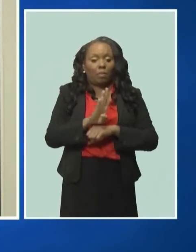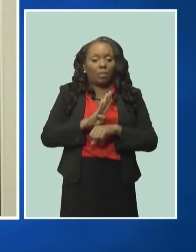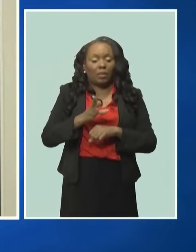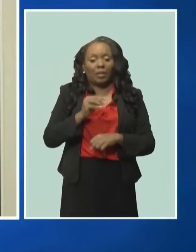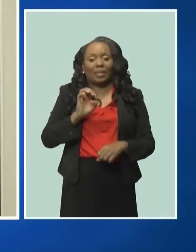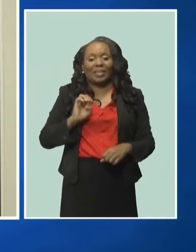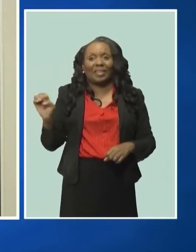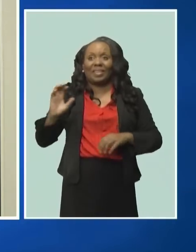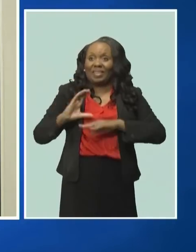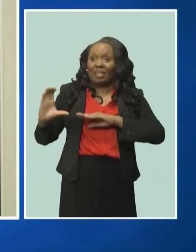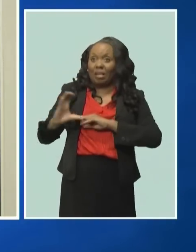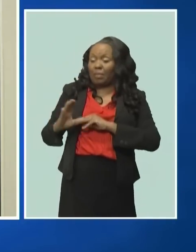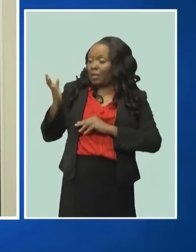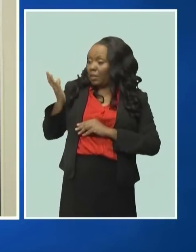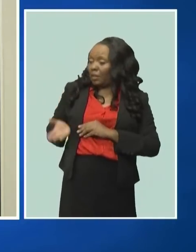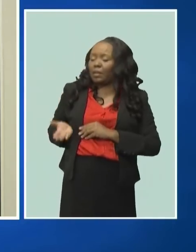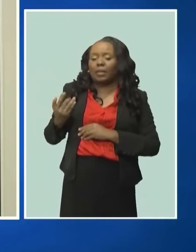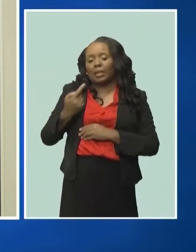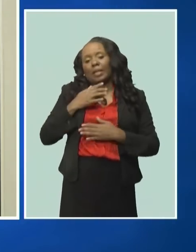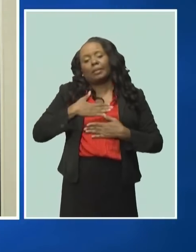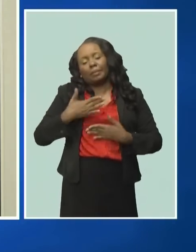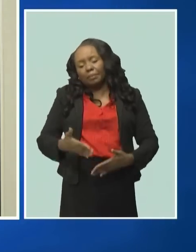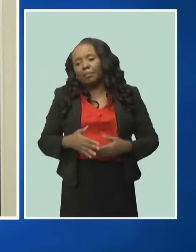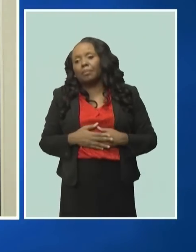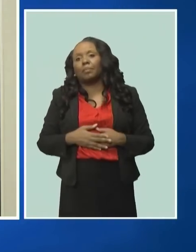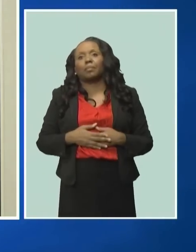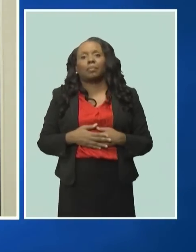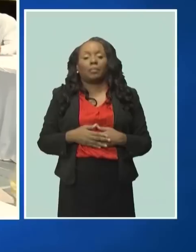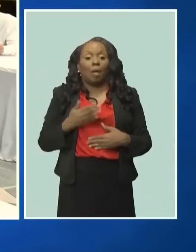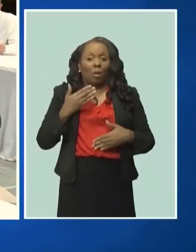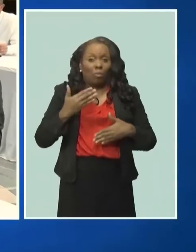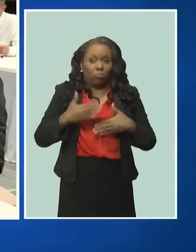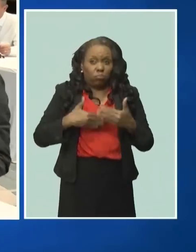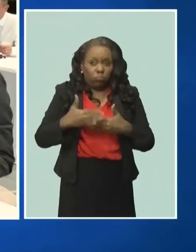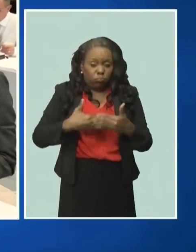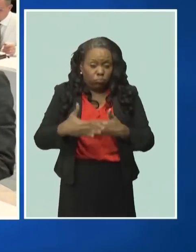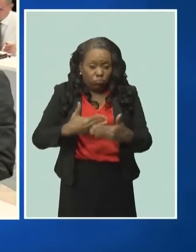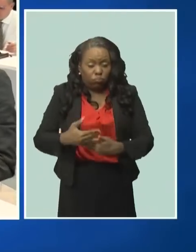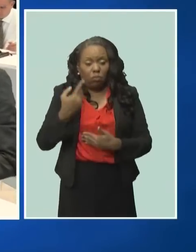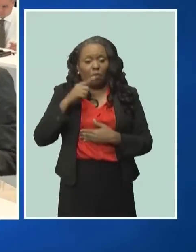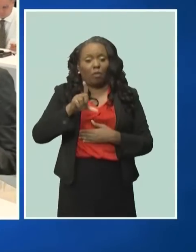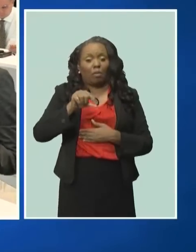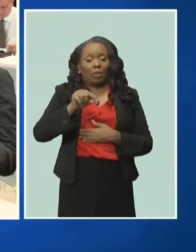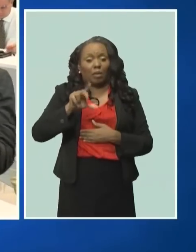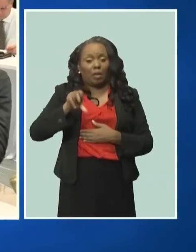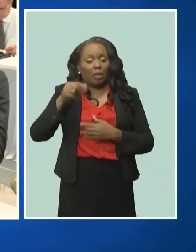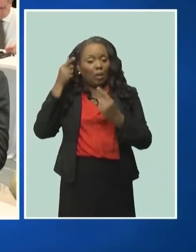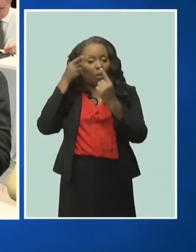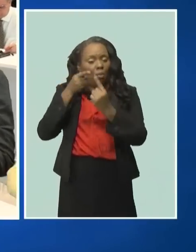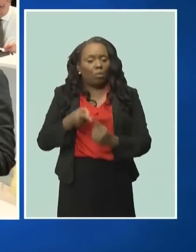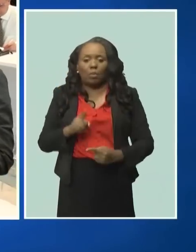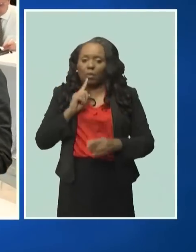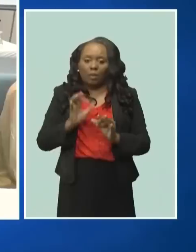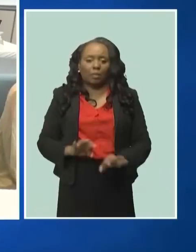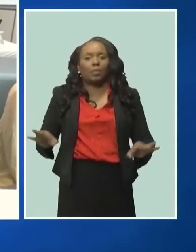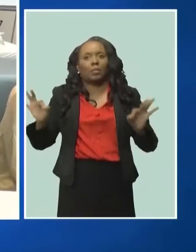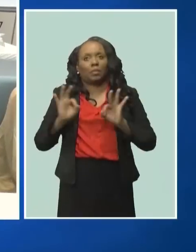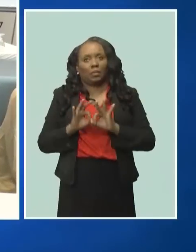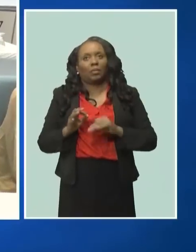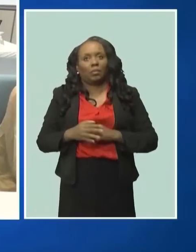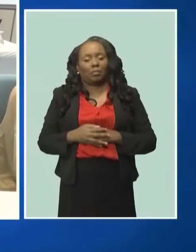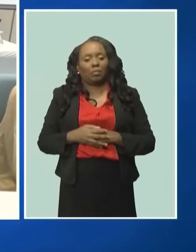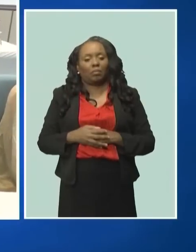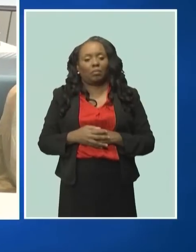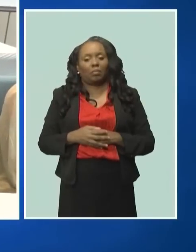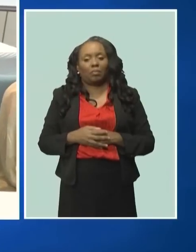Caribbean, Didier Trebec, admitted that an acceleration of the efforts towards the 2030 goals is needed and gave notice that